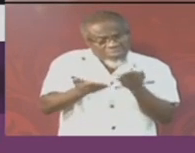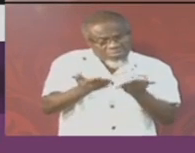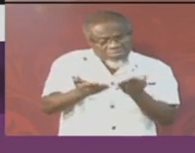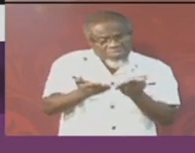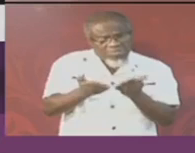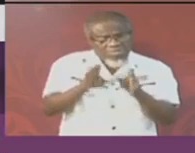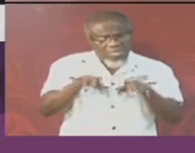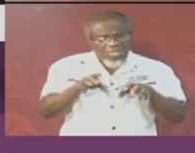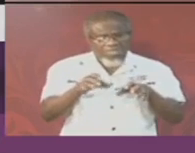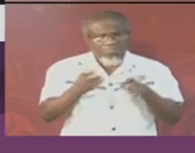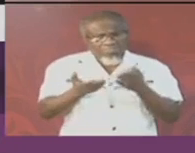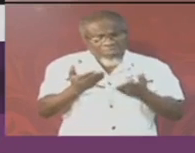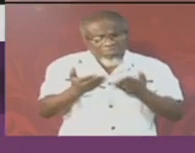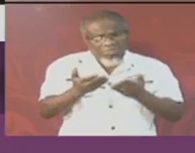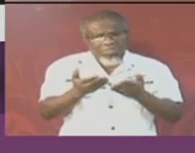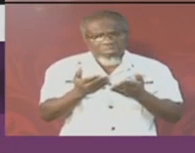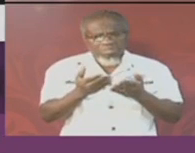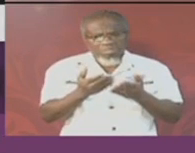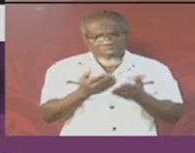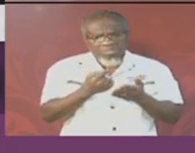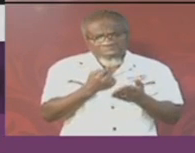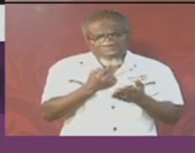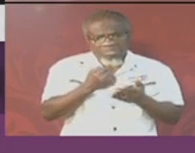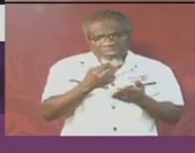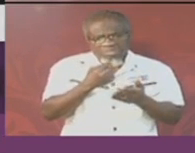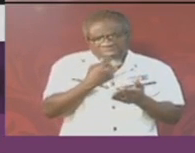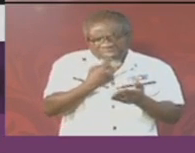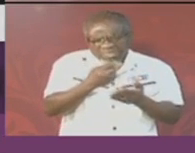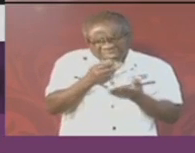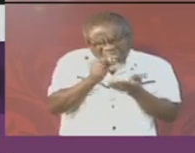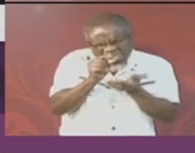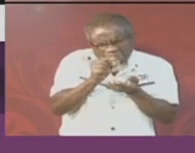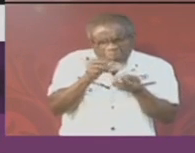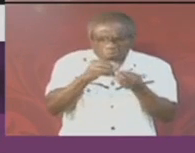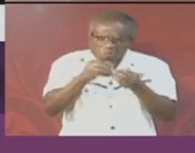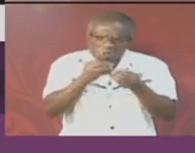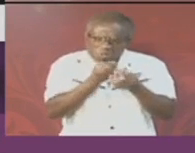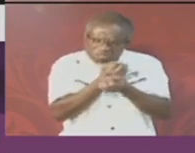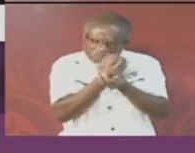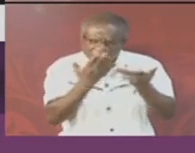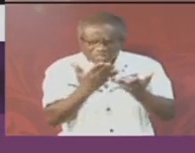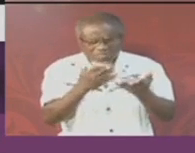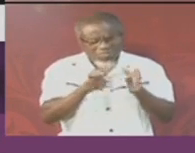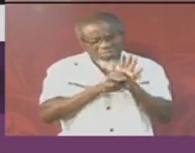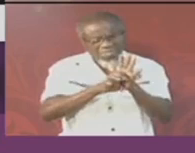but age, gender, maybe any chronic, the chronic